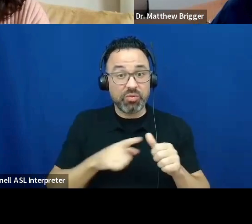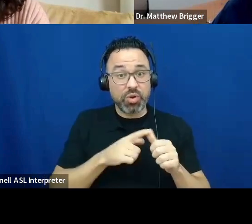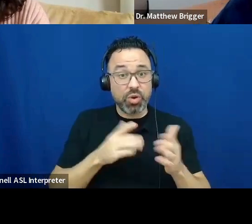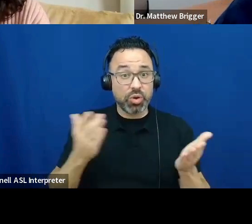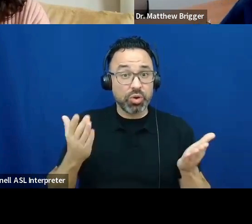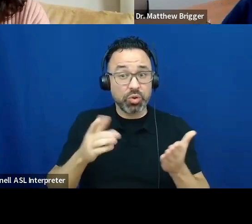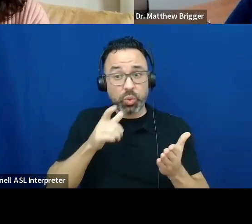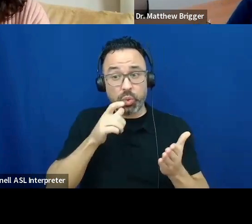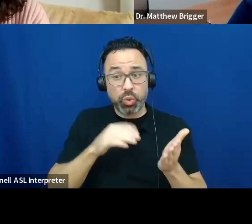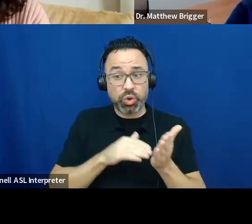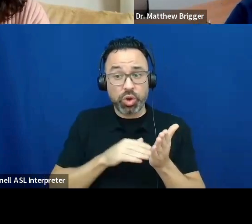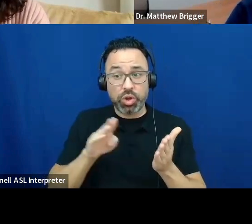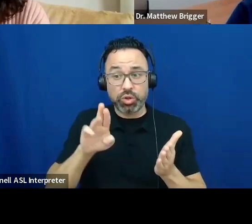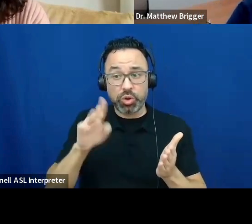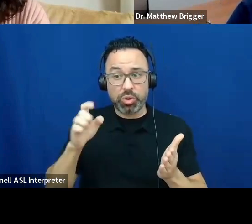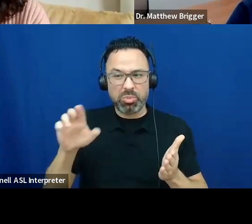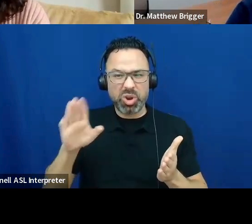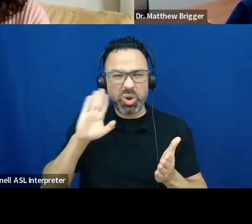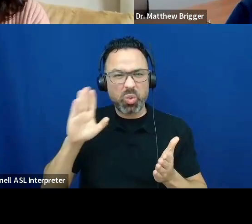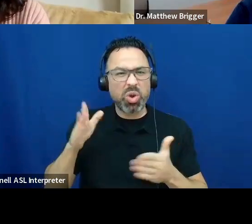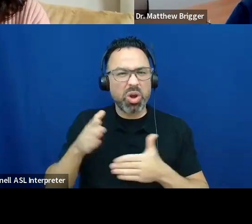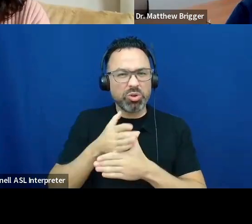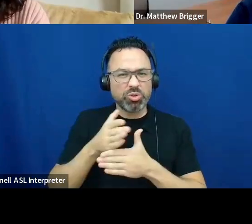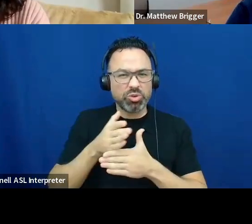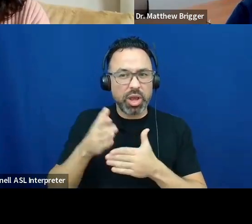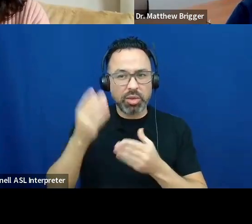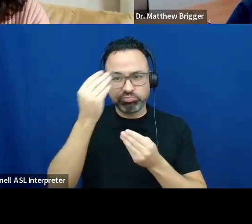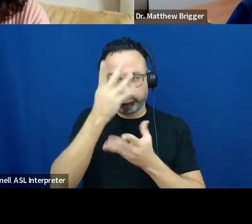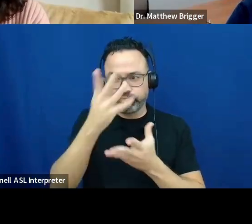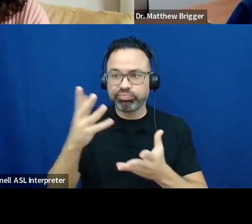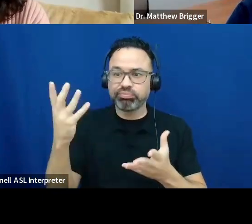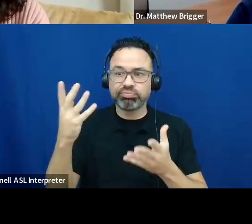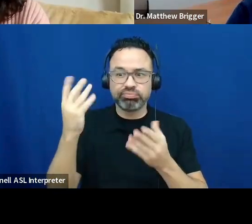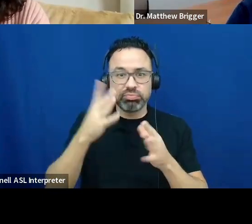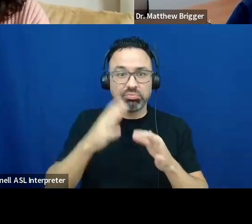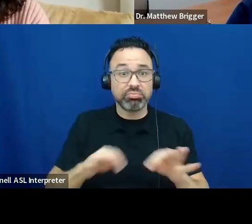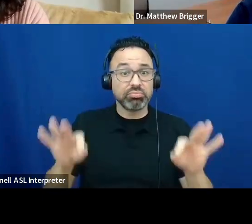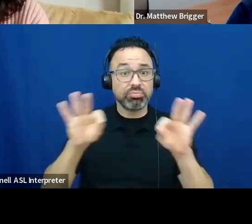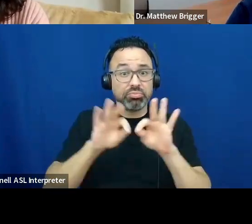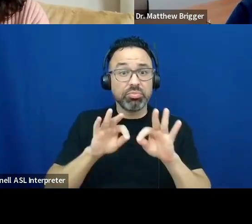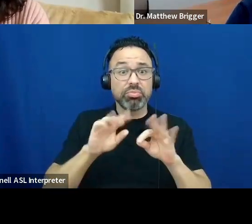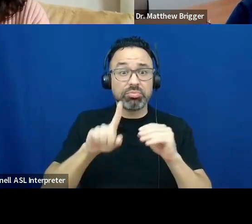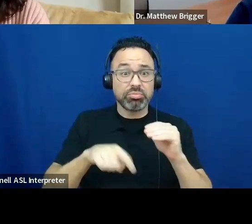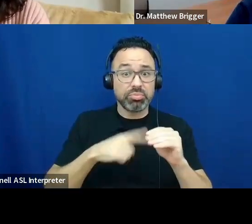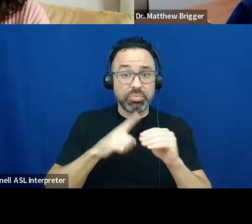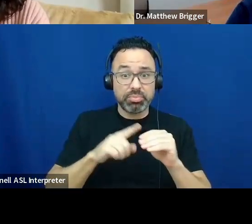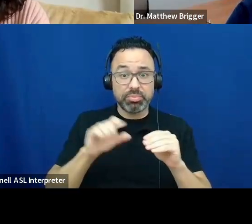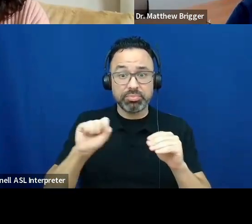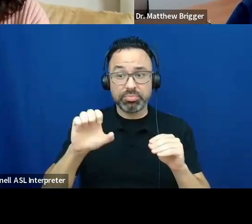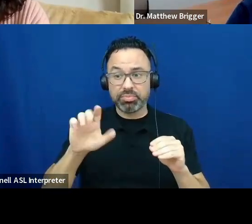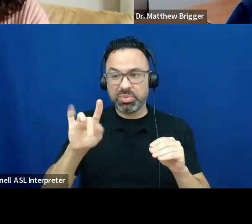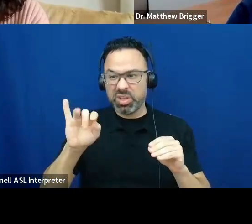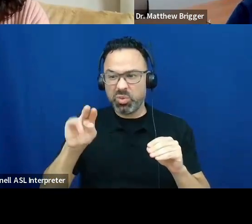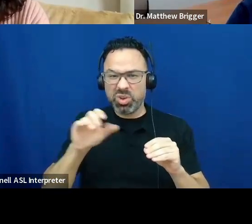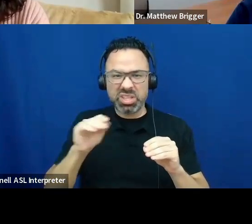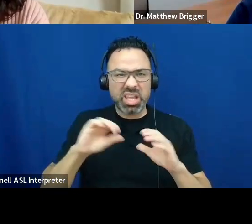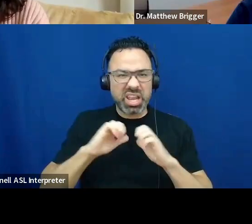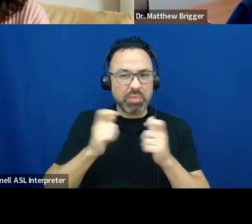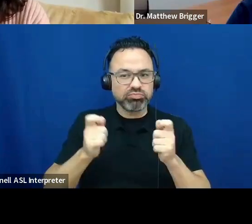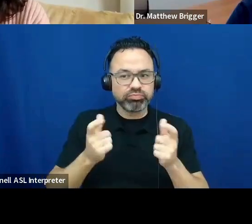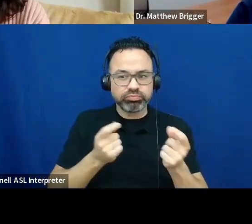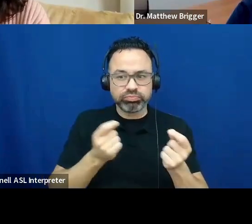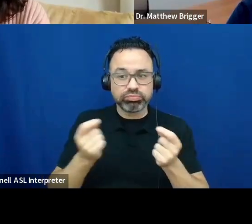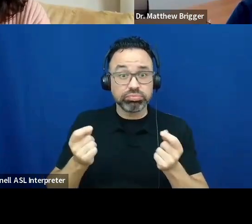Brigger that's going to be sharing with you some very important information about secretions and how to manage them. So without